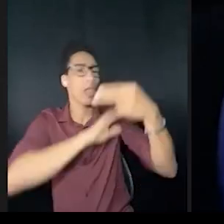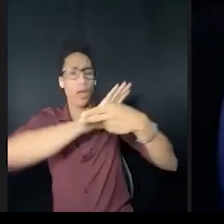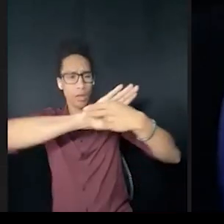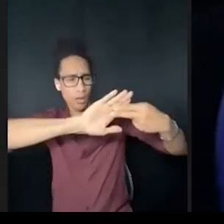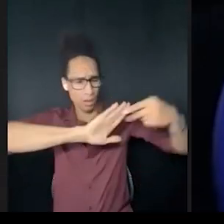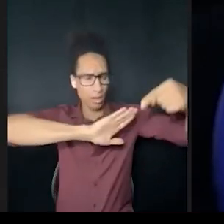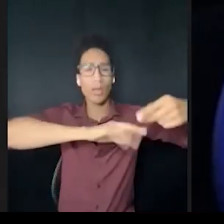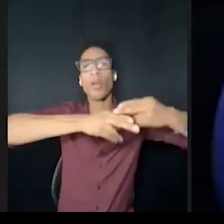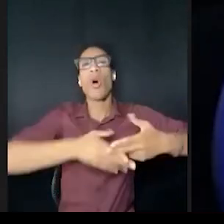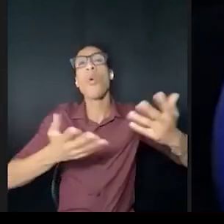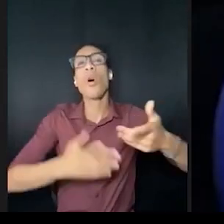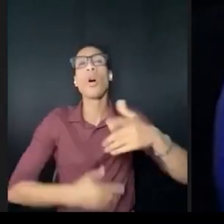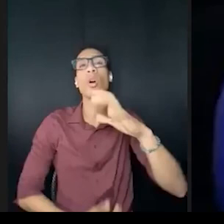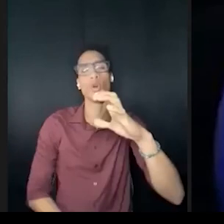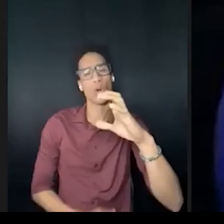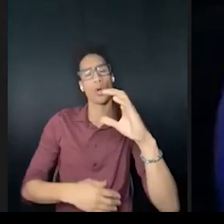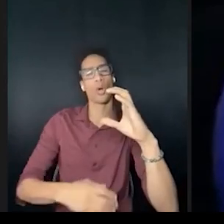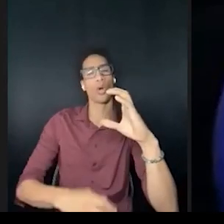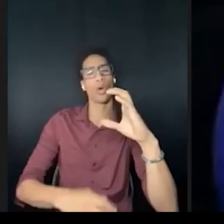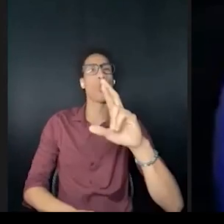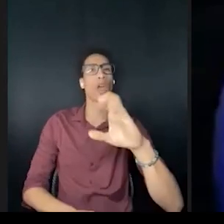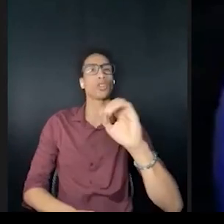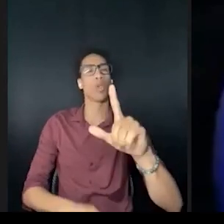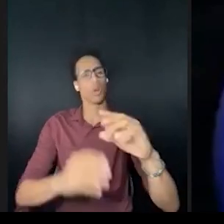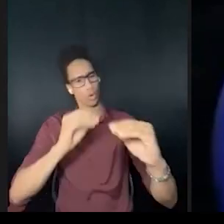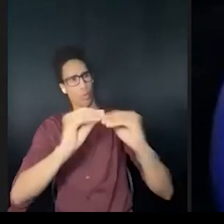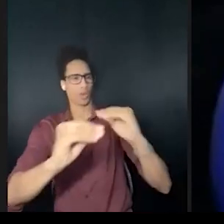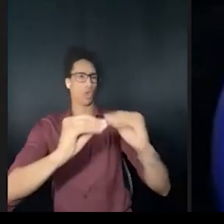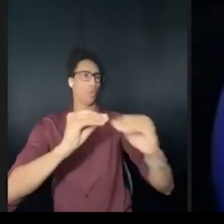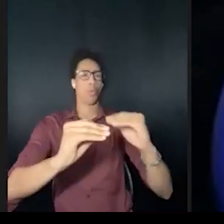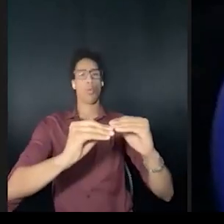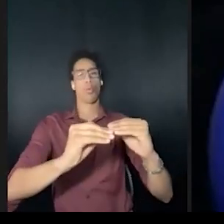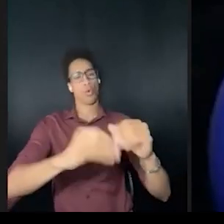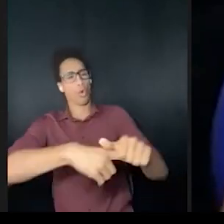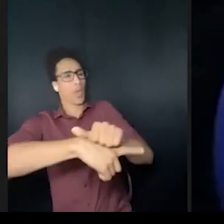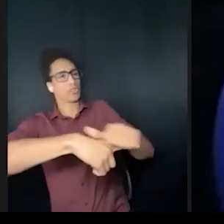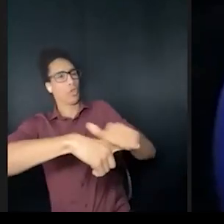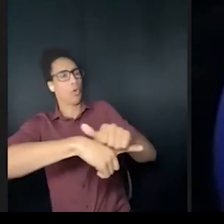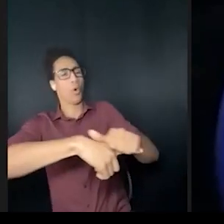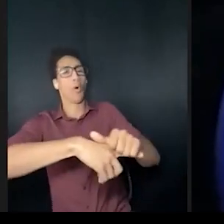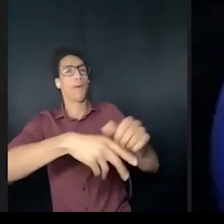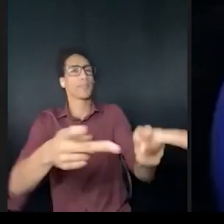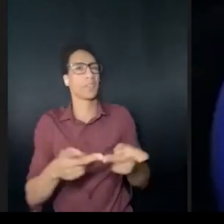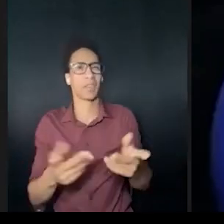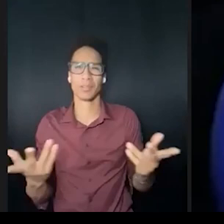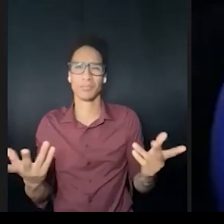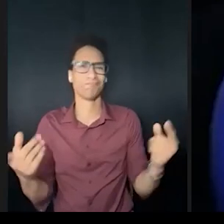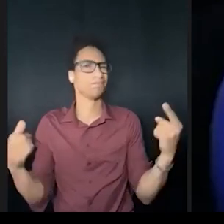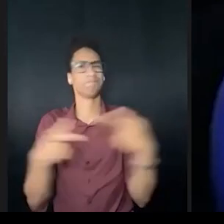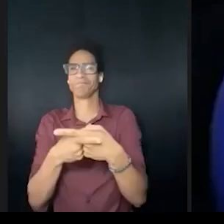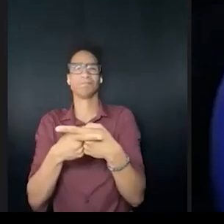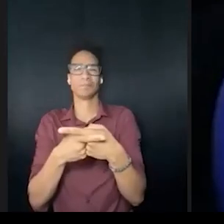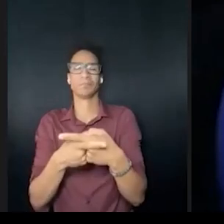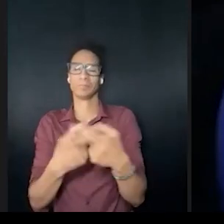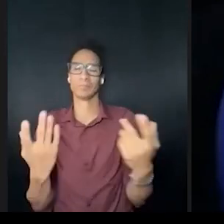of exactly how these systems are supposed to function, because we see the dysfunction in so many ways. Then